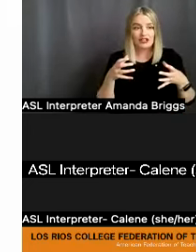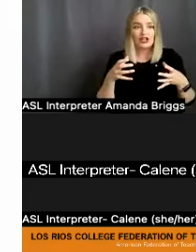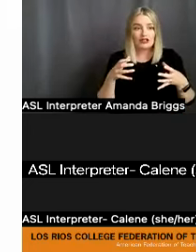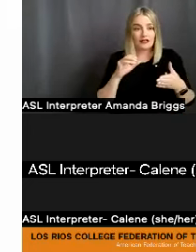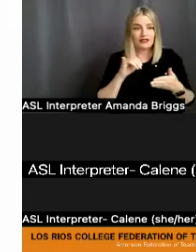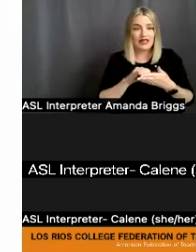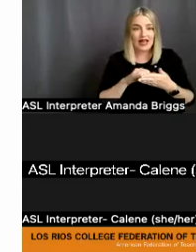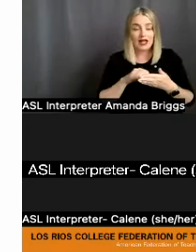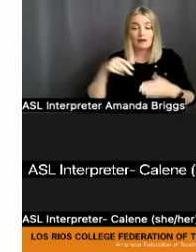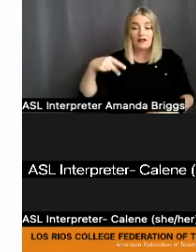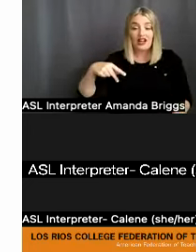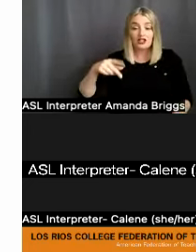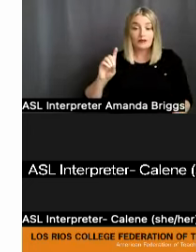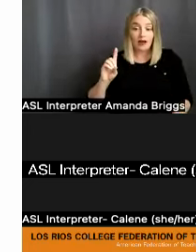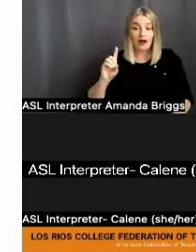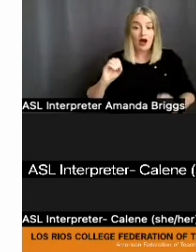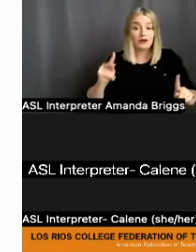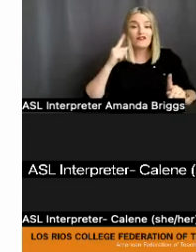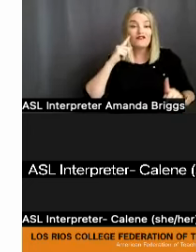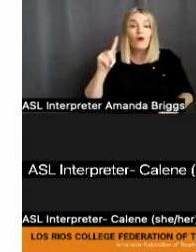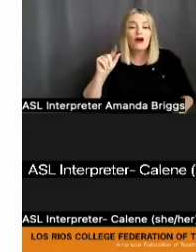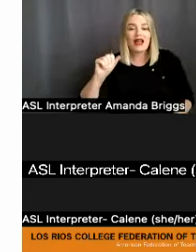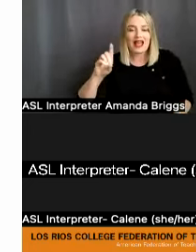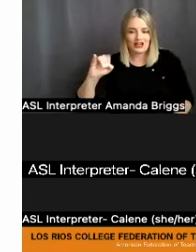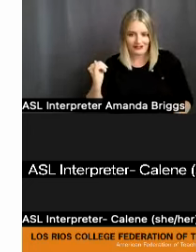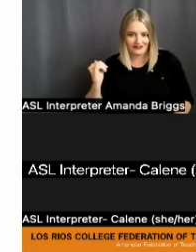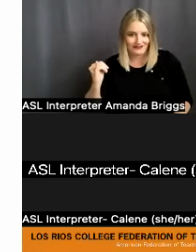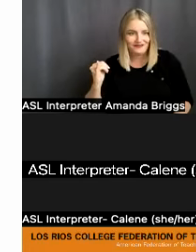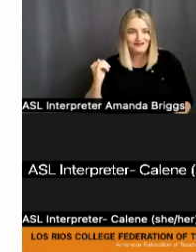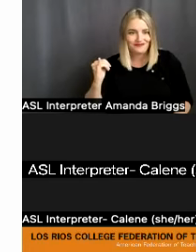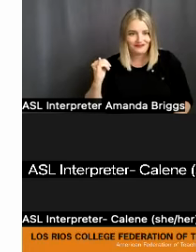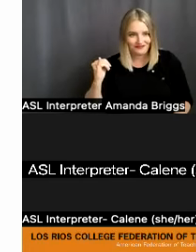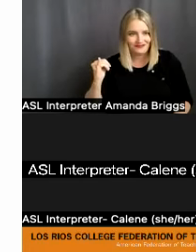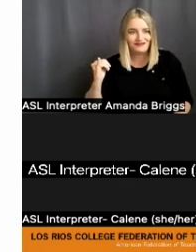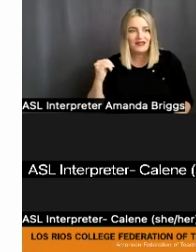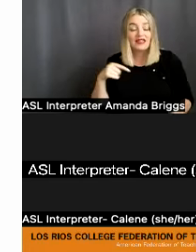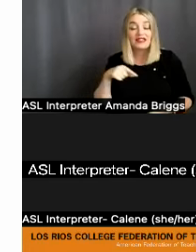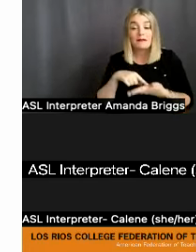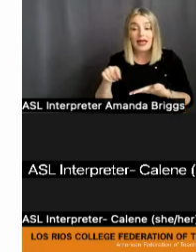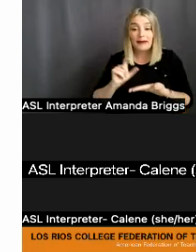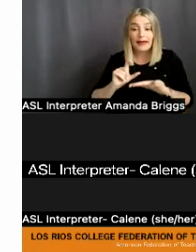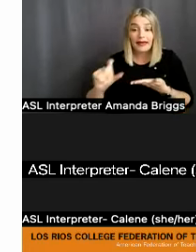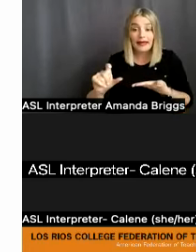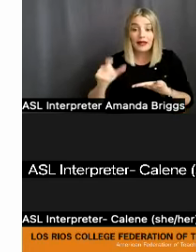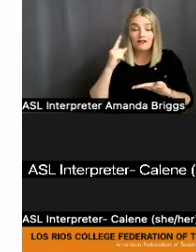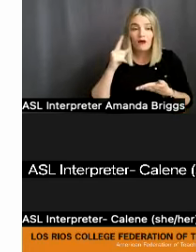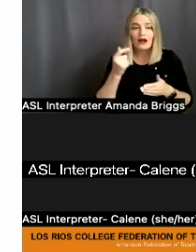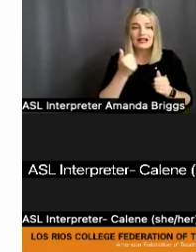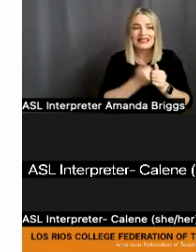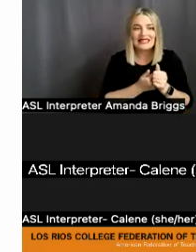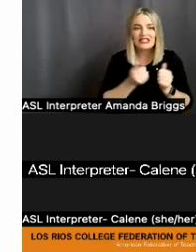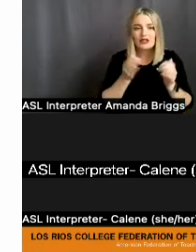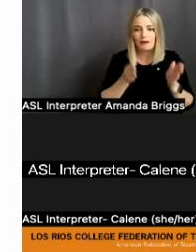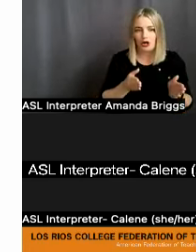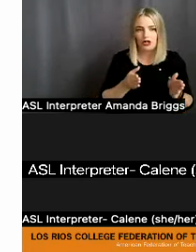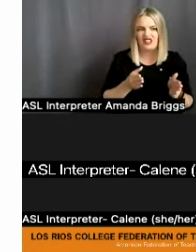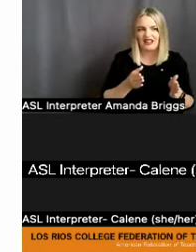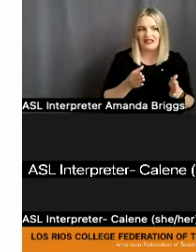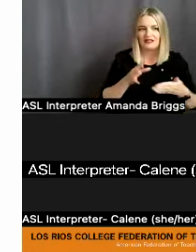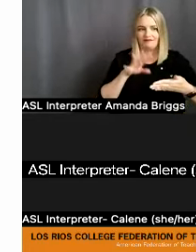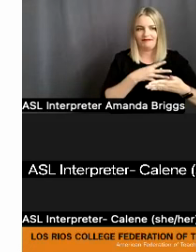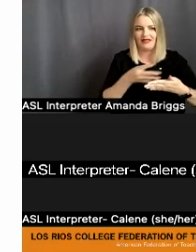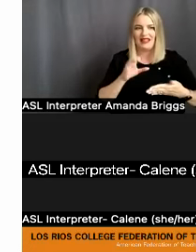development opportunity for adjunct faculty. The payment will be at each person's actual class and step instead of at